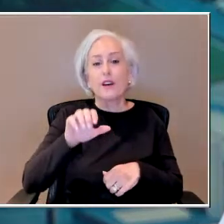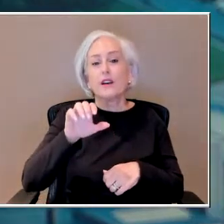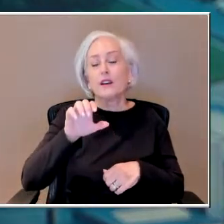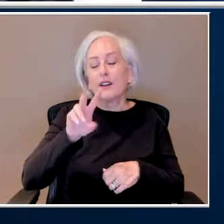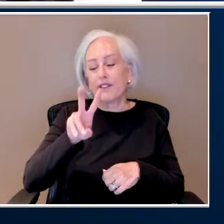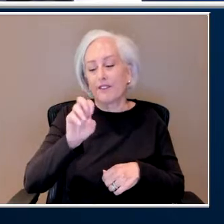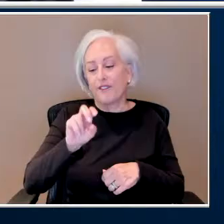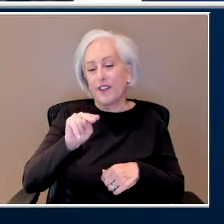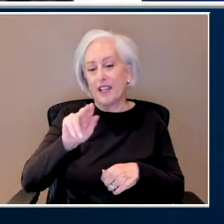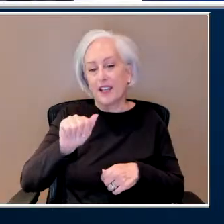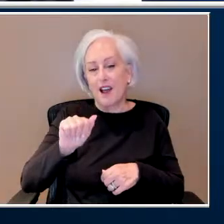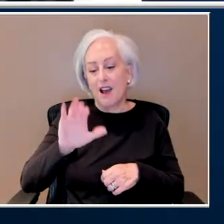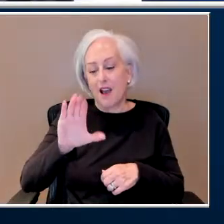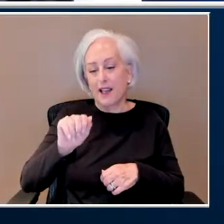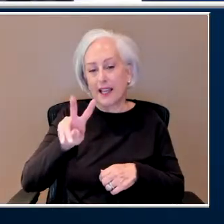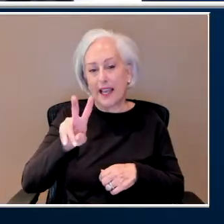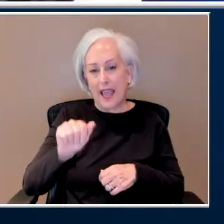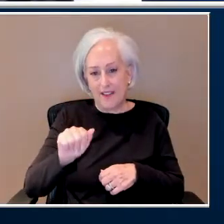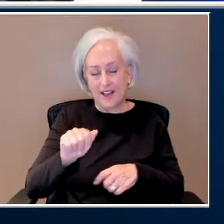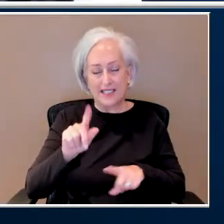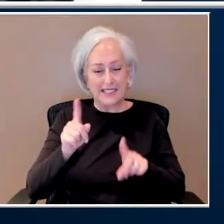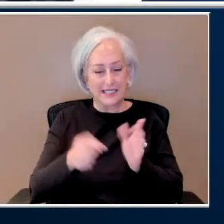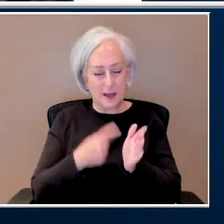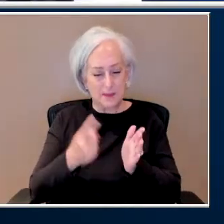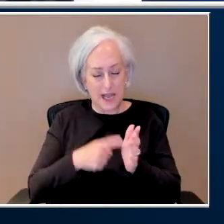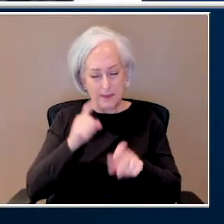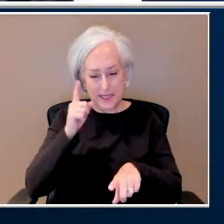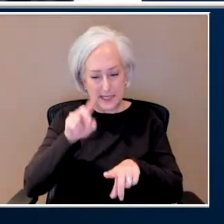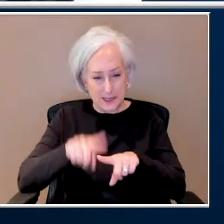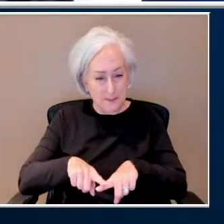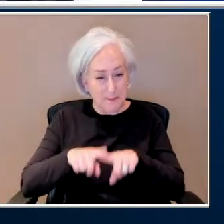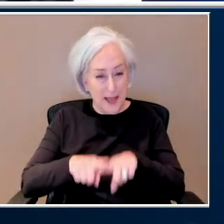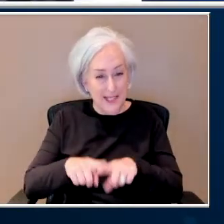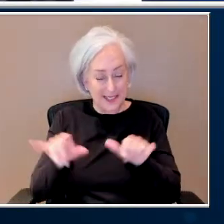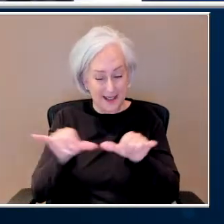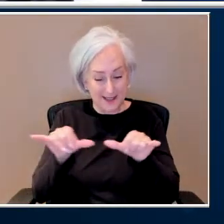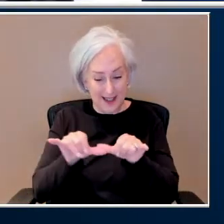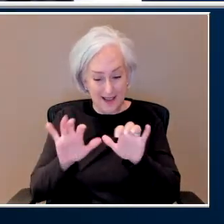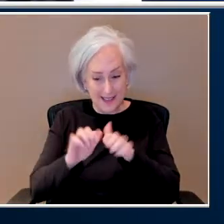it. Jessica, there's a question about, is there a kidney summer camp?